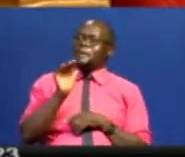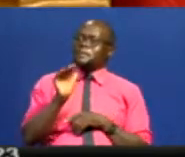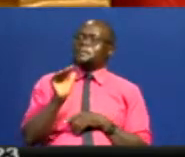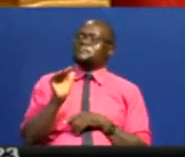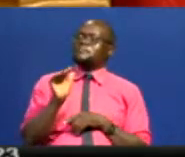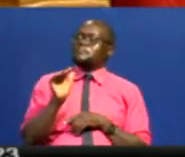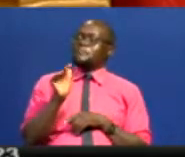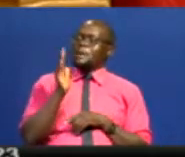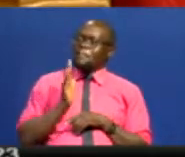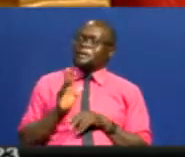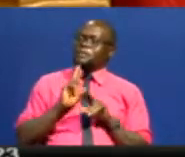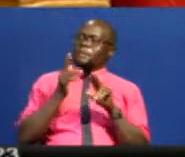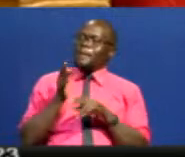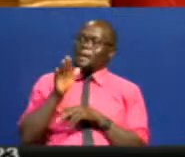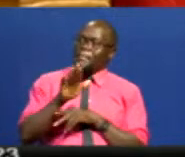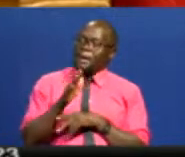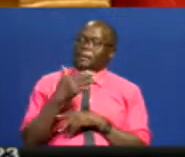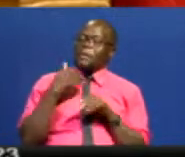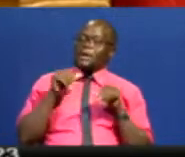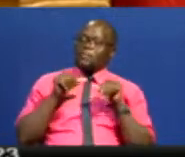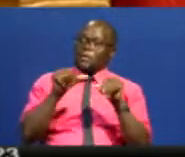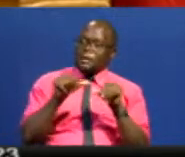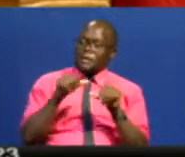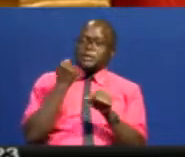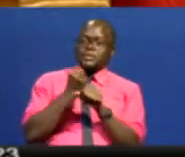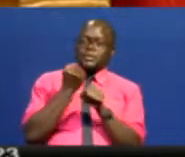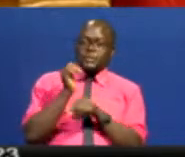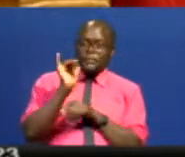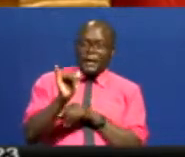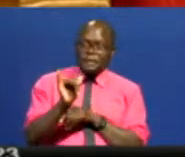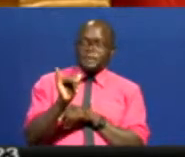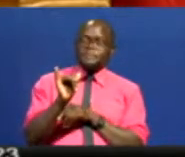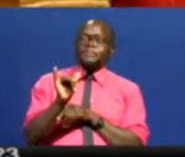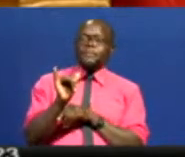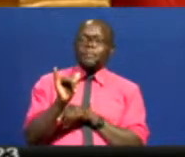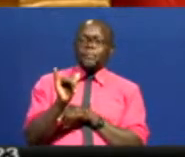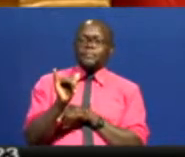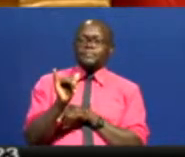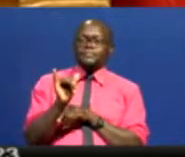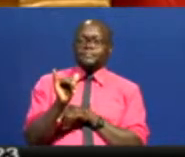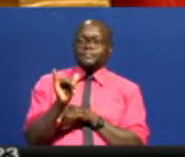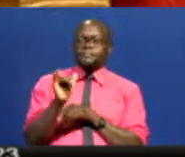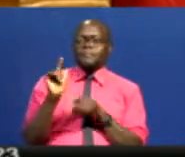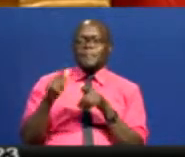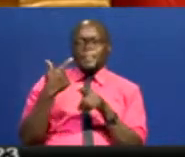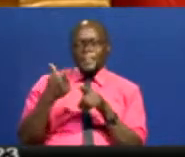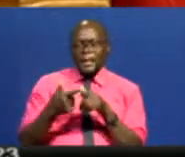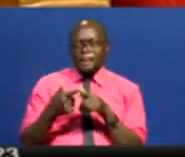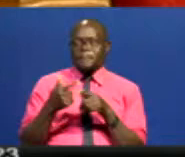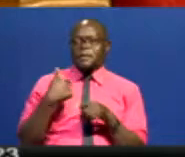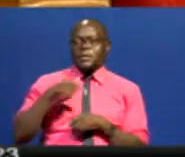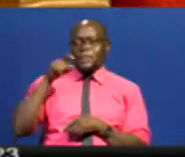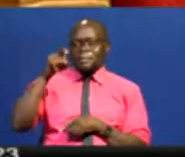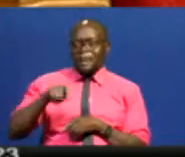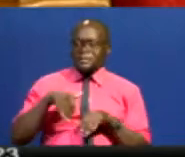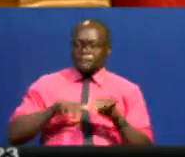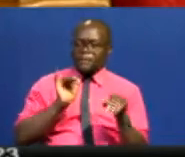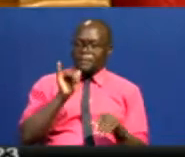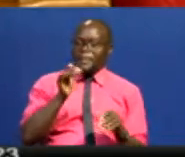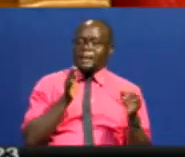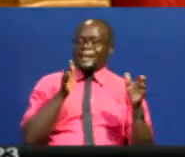to reply, and you also proceed to go ahead and vote that happened, then we really must go that